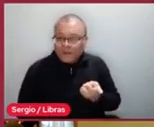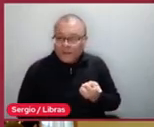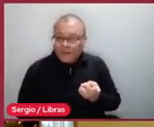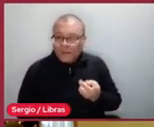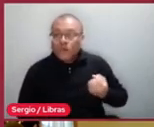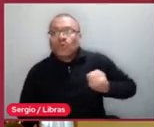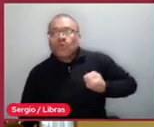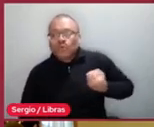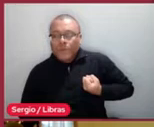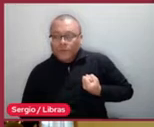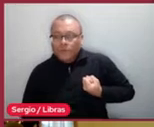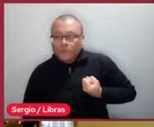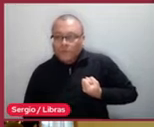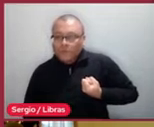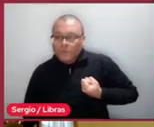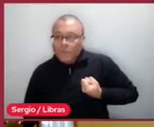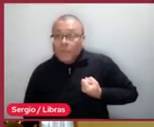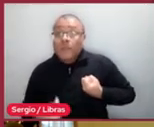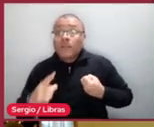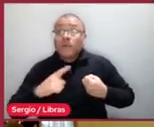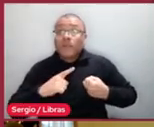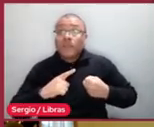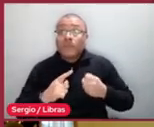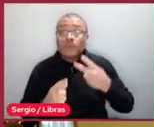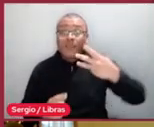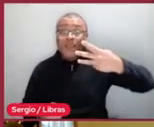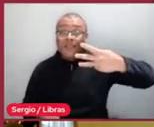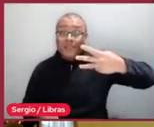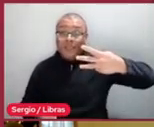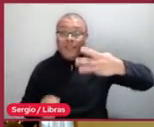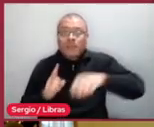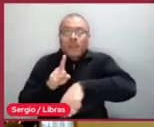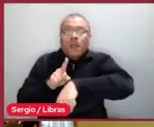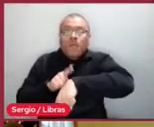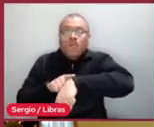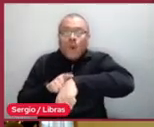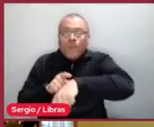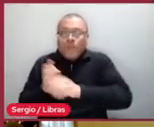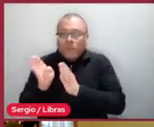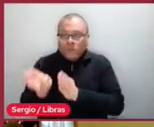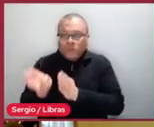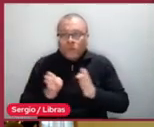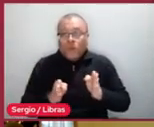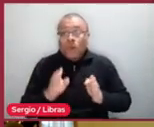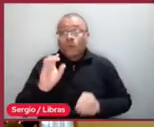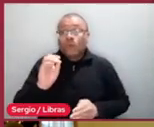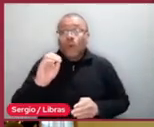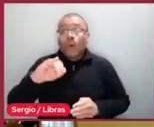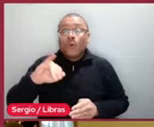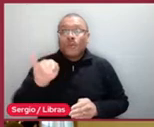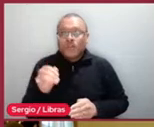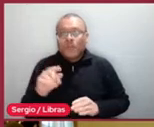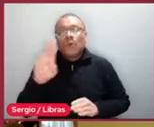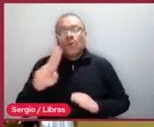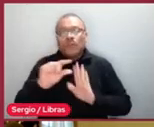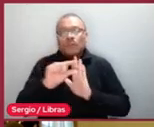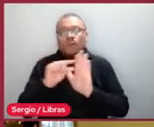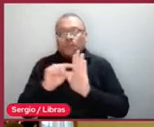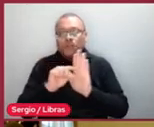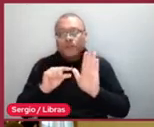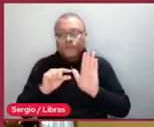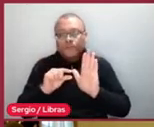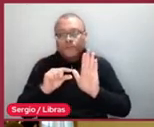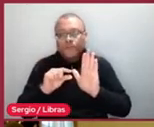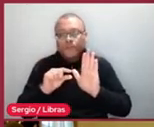number. So we have 3 steps that deal with the same kind of object, that's the JSON.